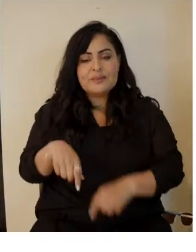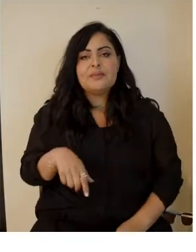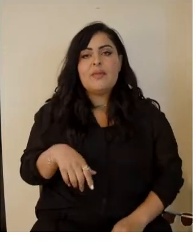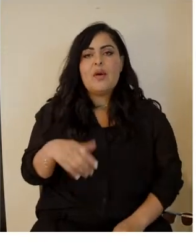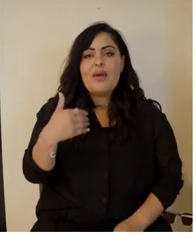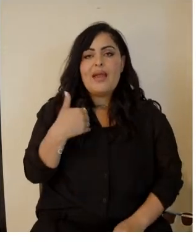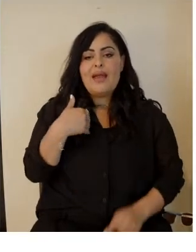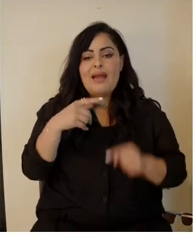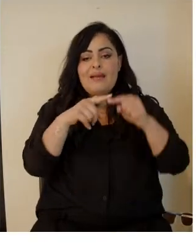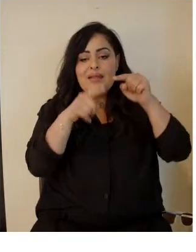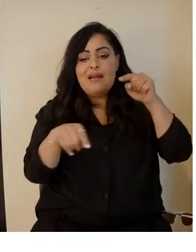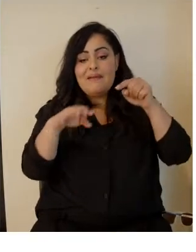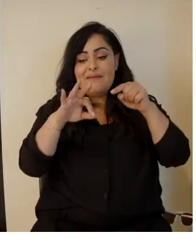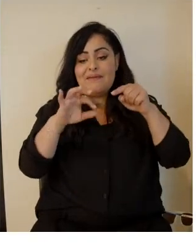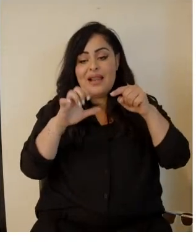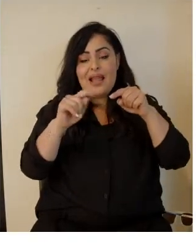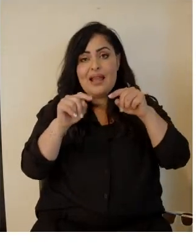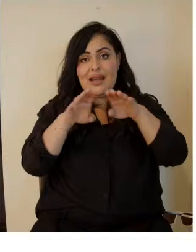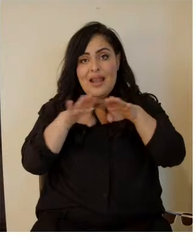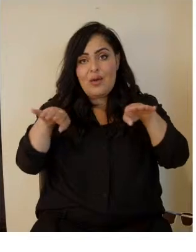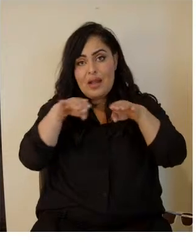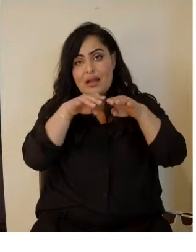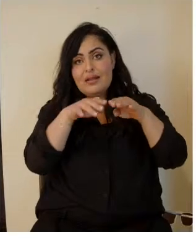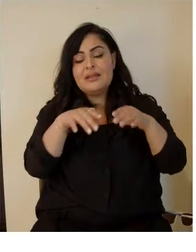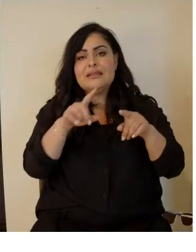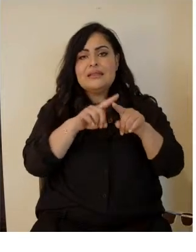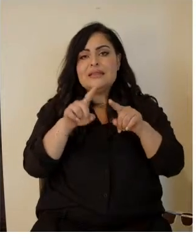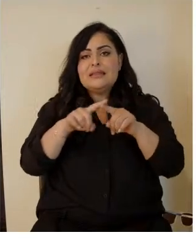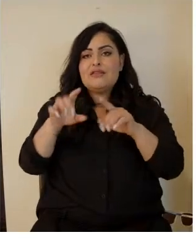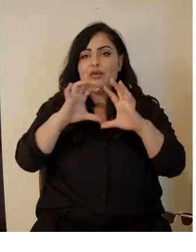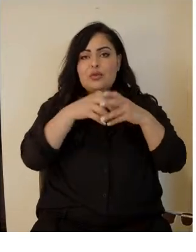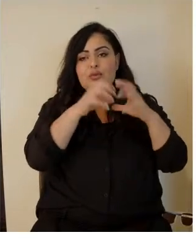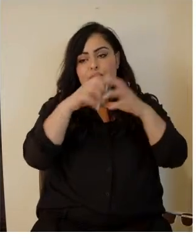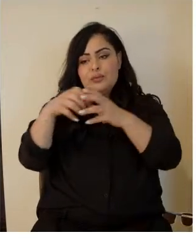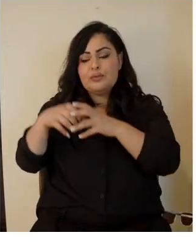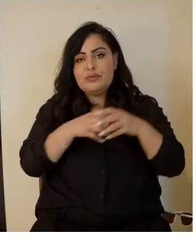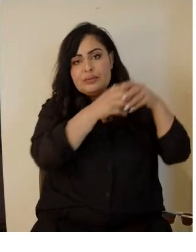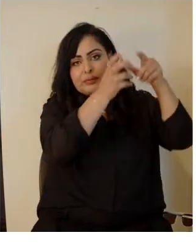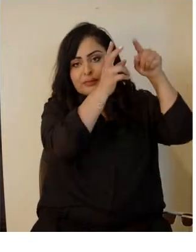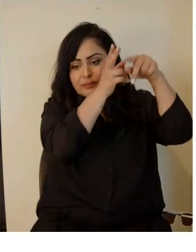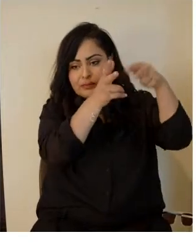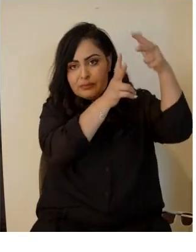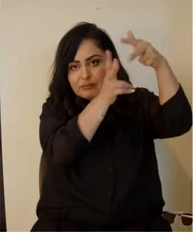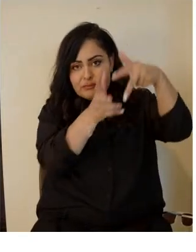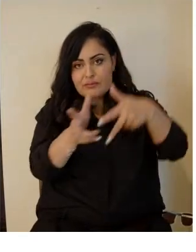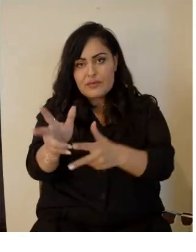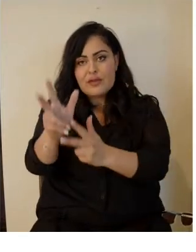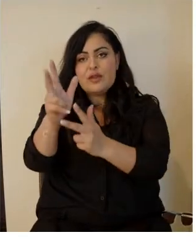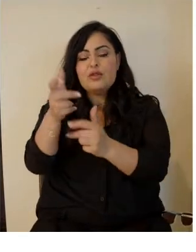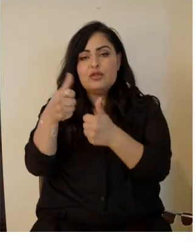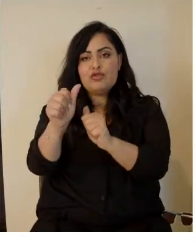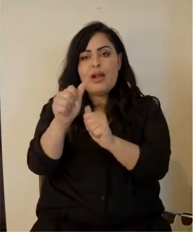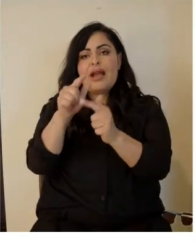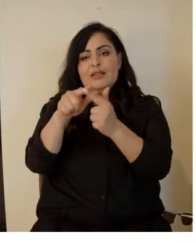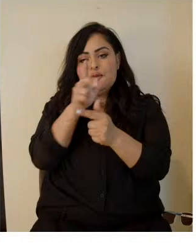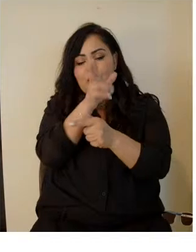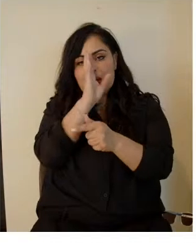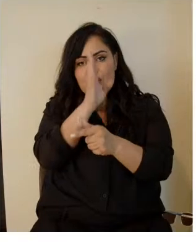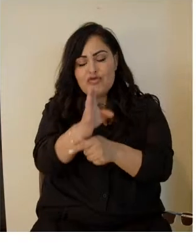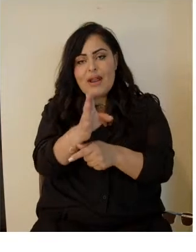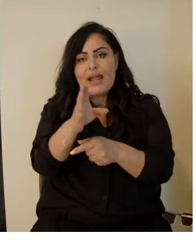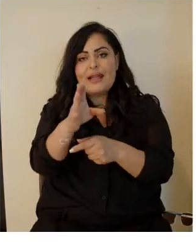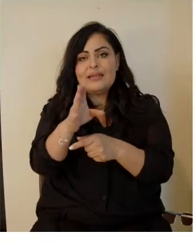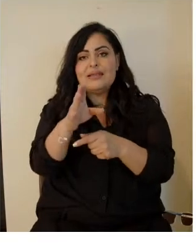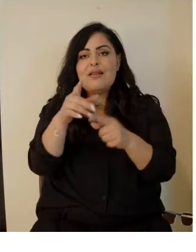the Chantry Flat area, crews came up direct along the fire's edge, trying to go direct on that piece there as well, coming out of